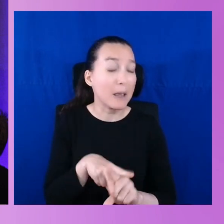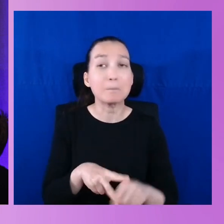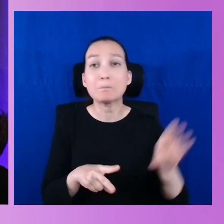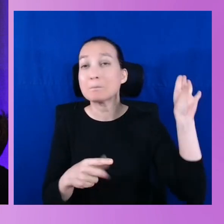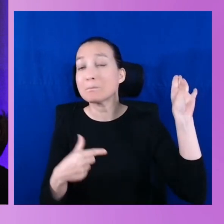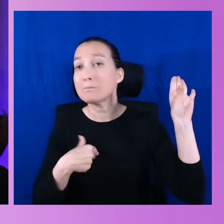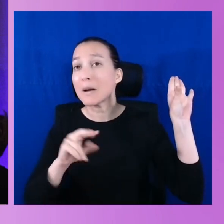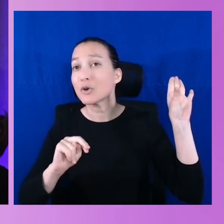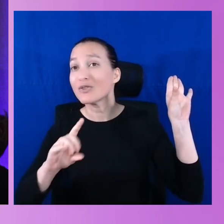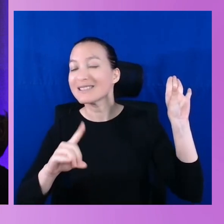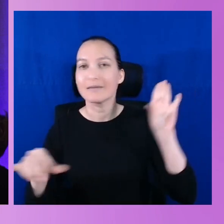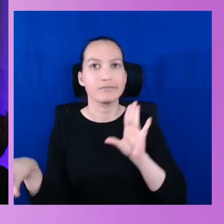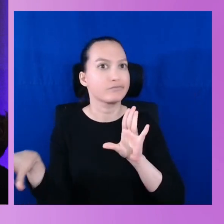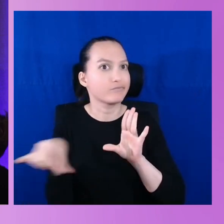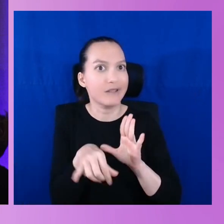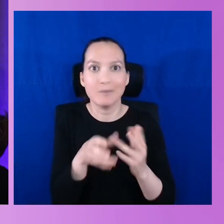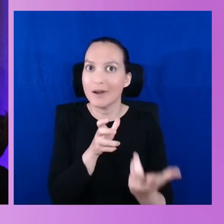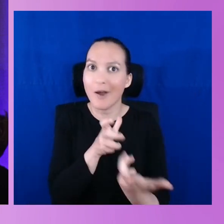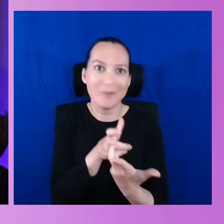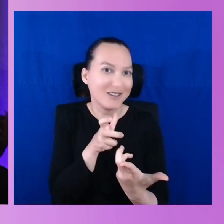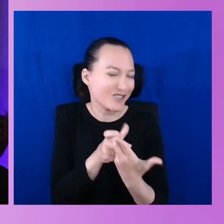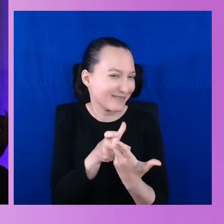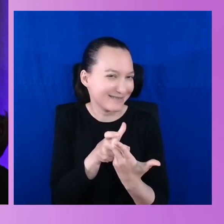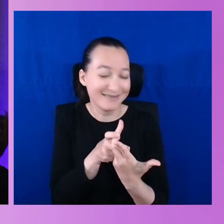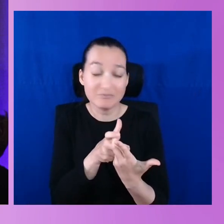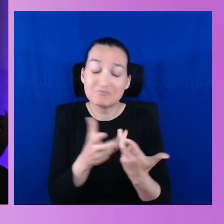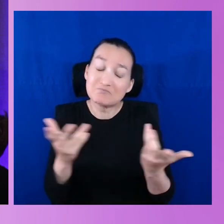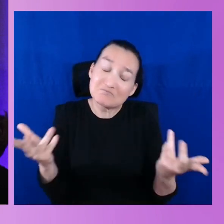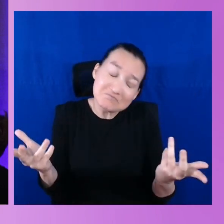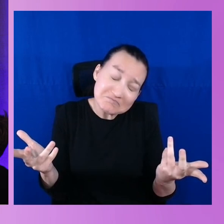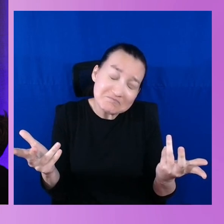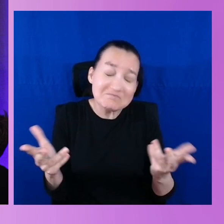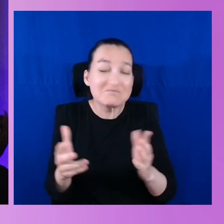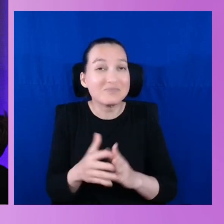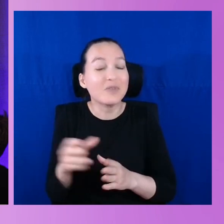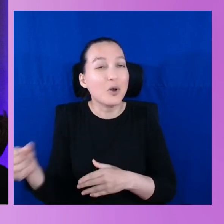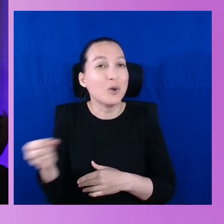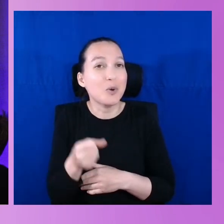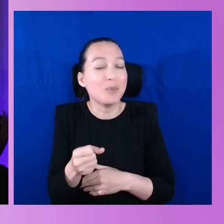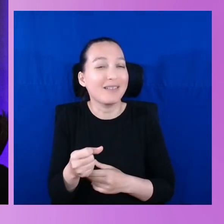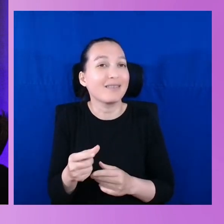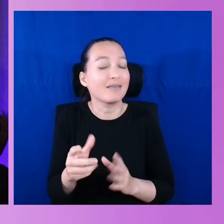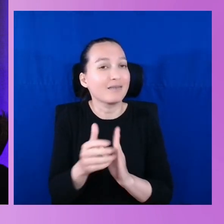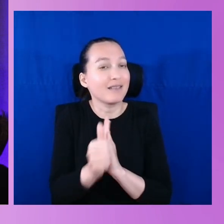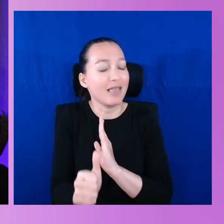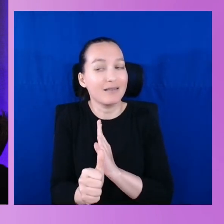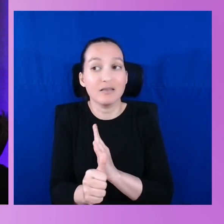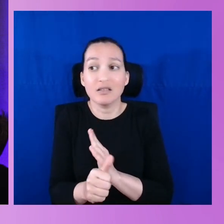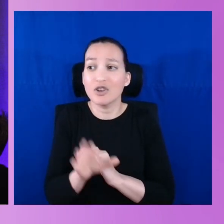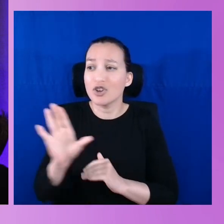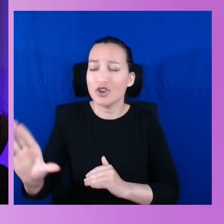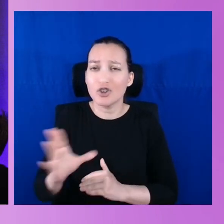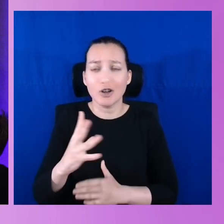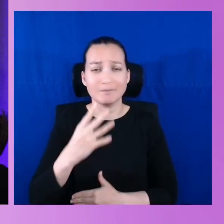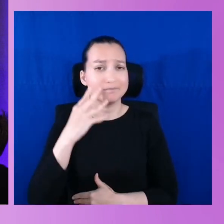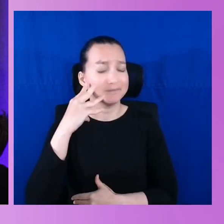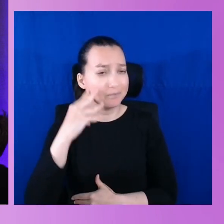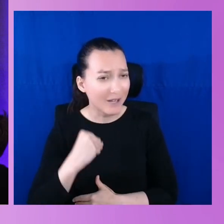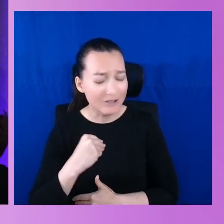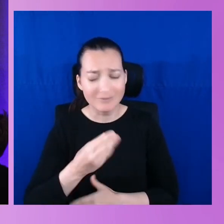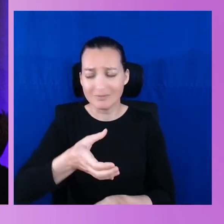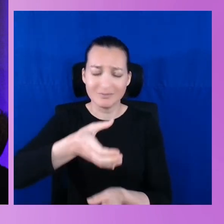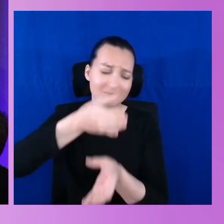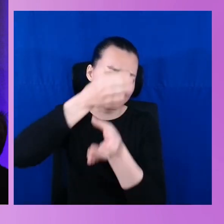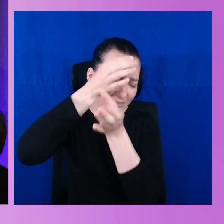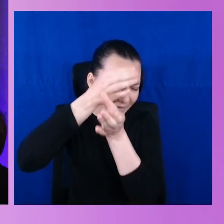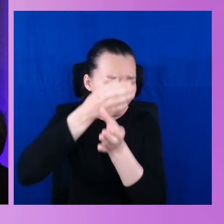the same accommodations. But bring in talent. And then I would say, bring your expertise.